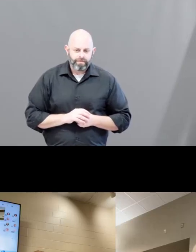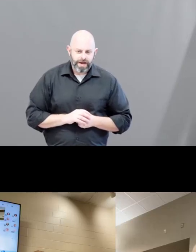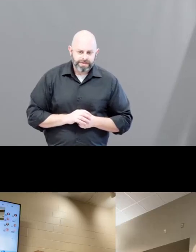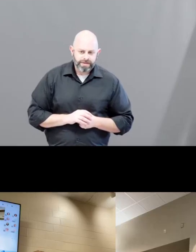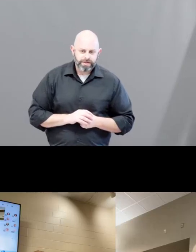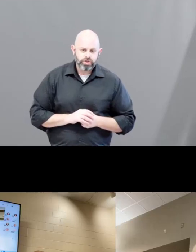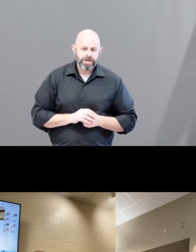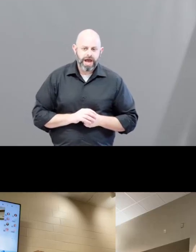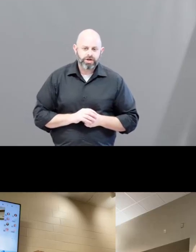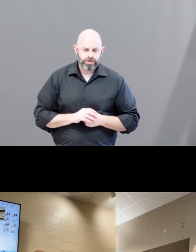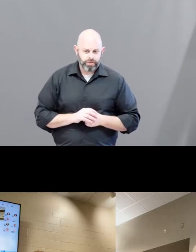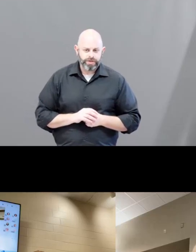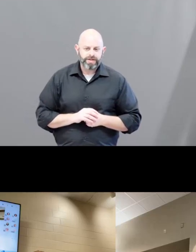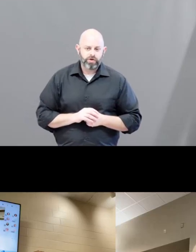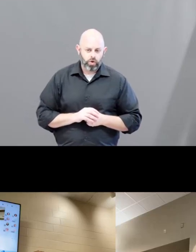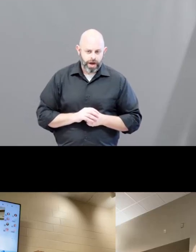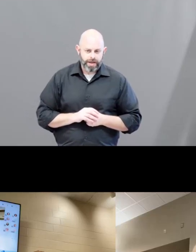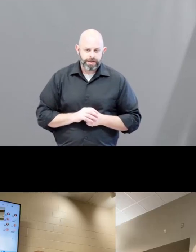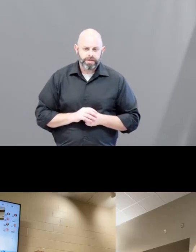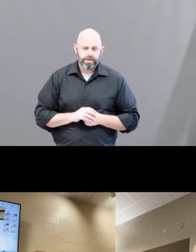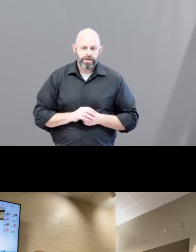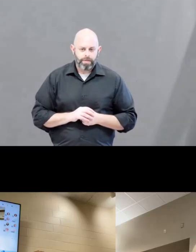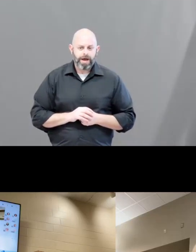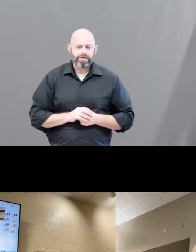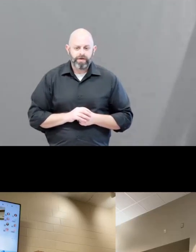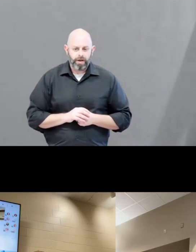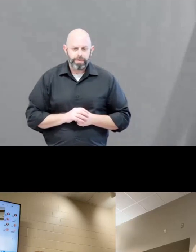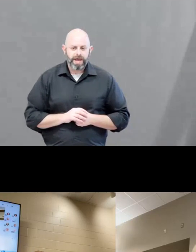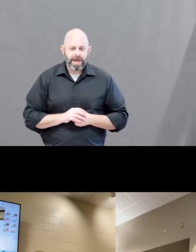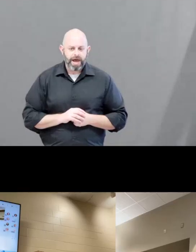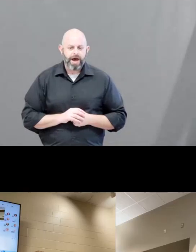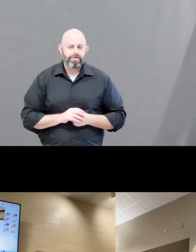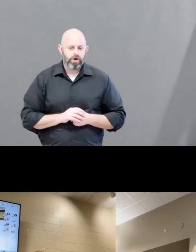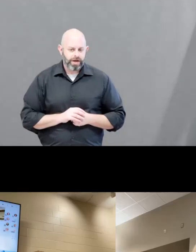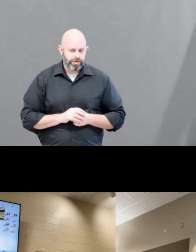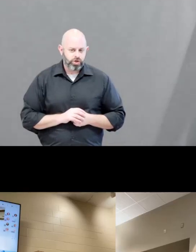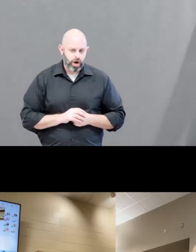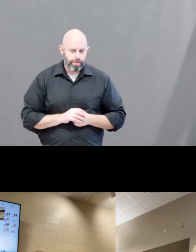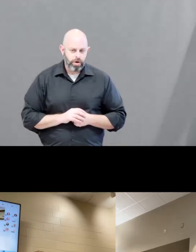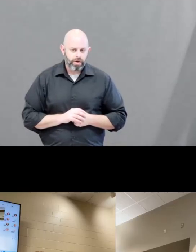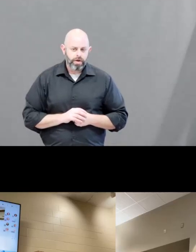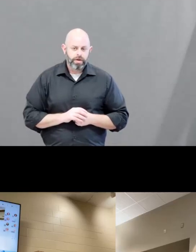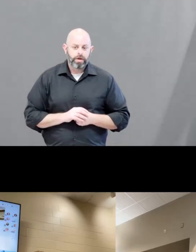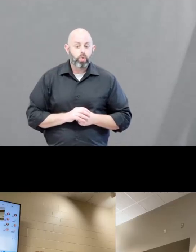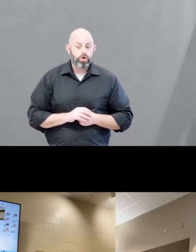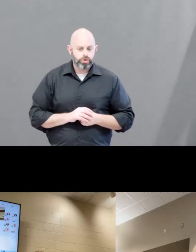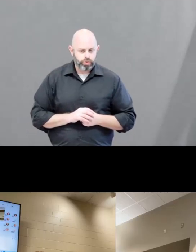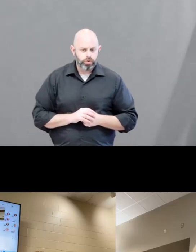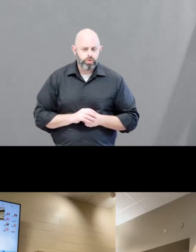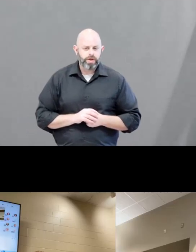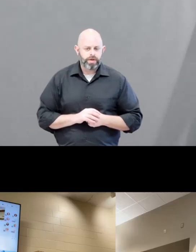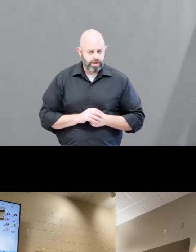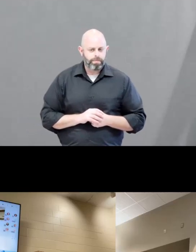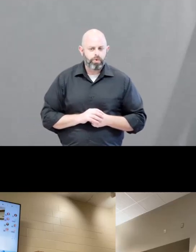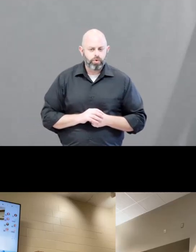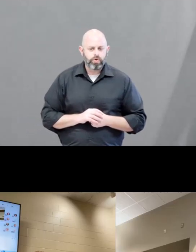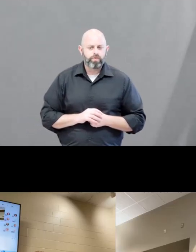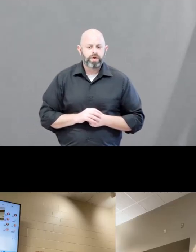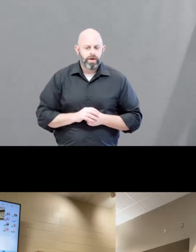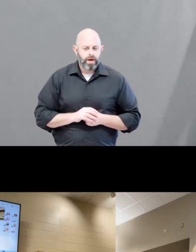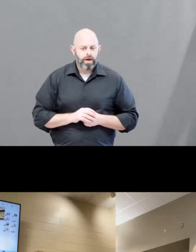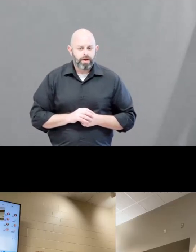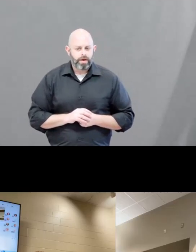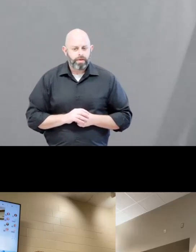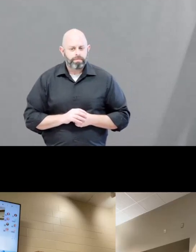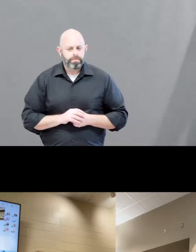Erin Fison. She actually received a grant about developing AI for English and grammar in order to